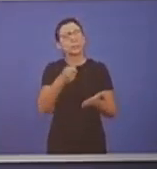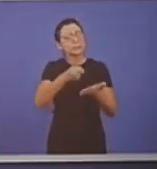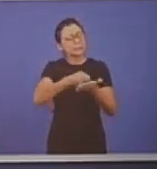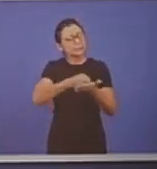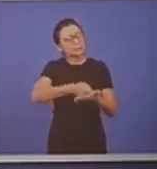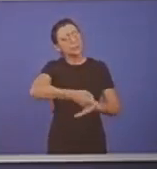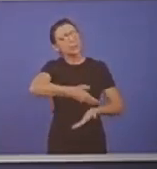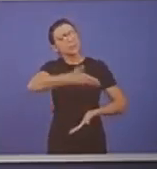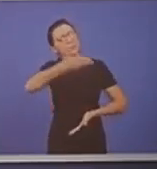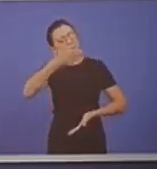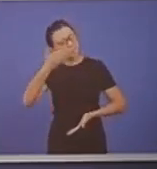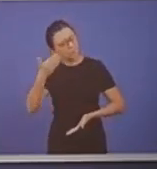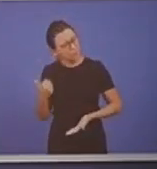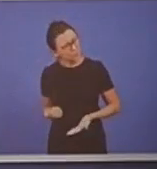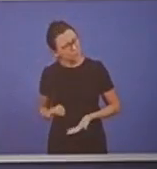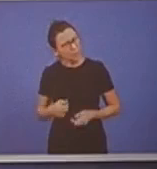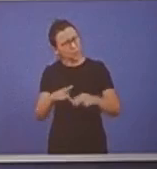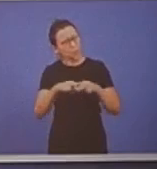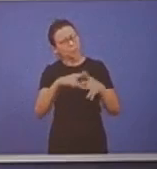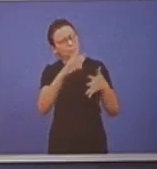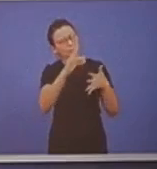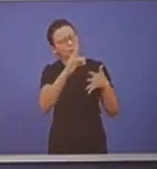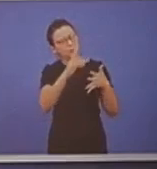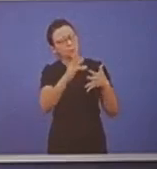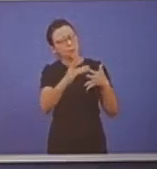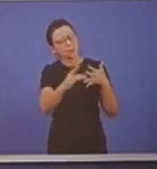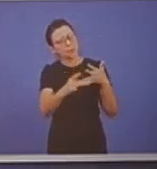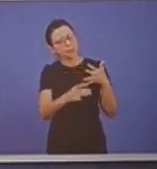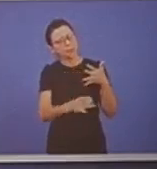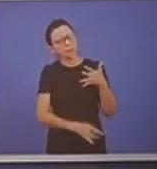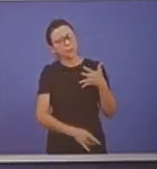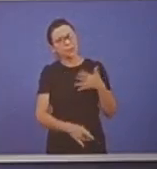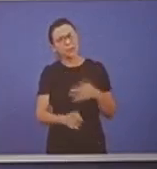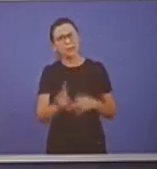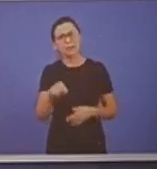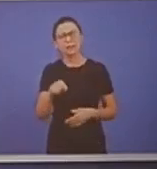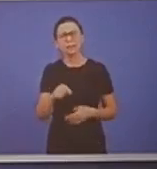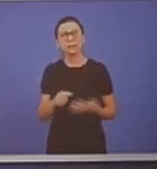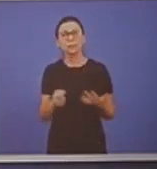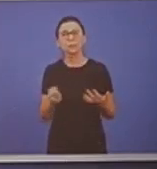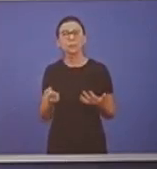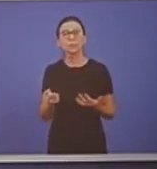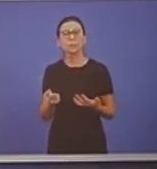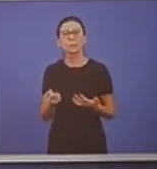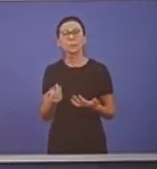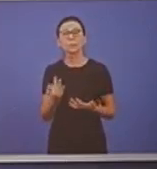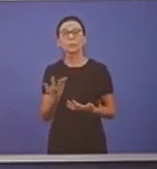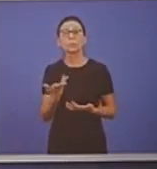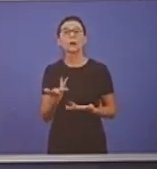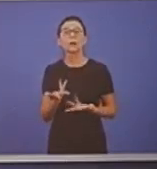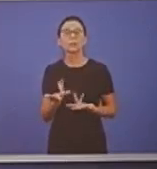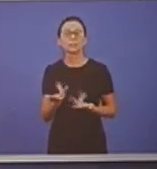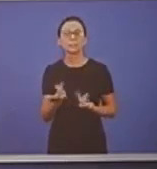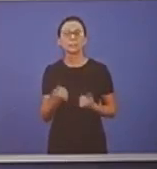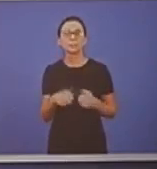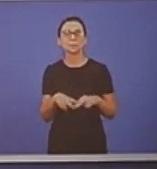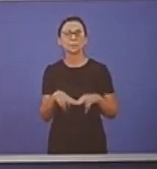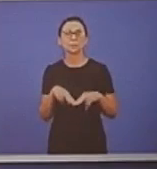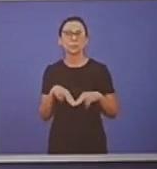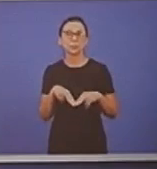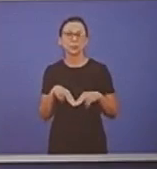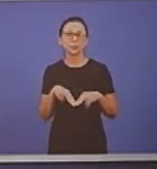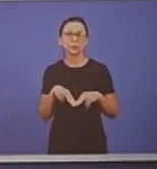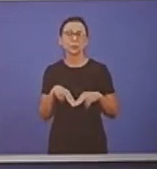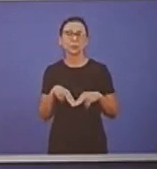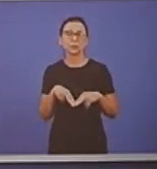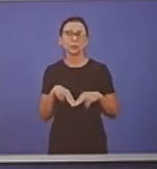When you say to someone, when you invite, you invite and you say you come for that and that reason. So how many, or what